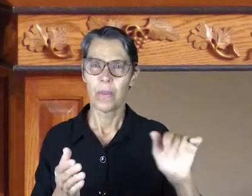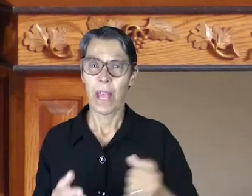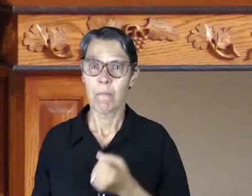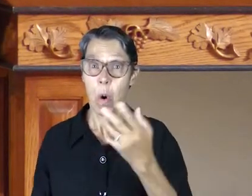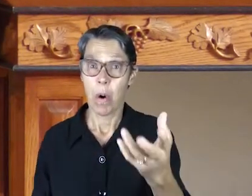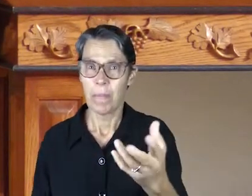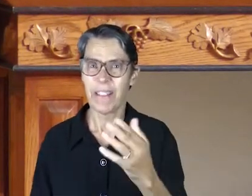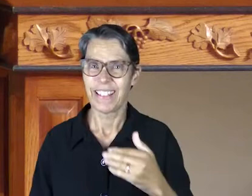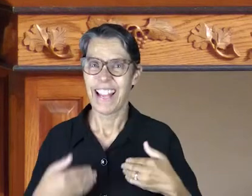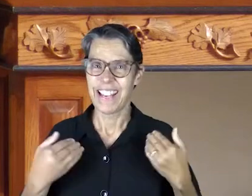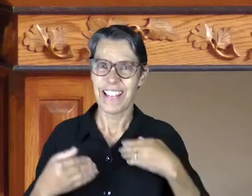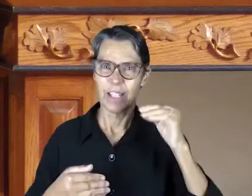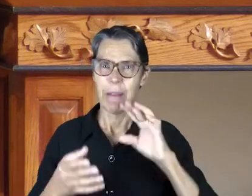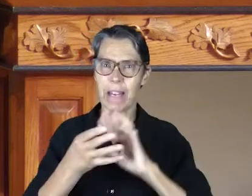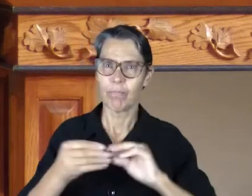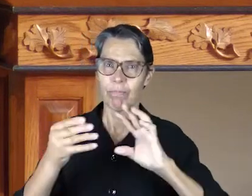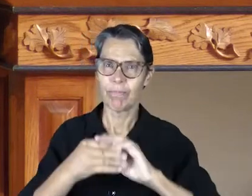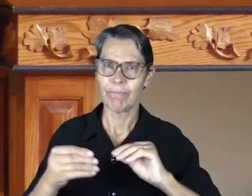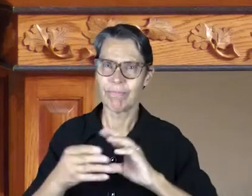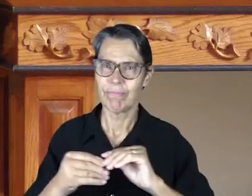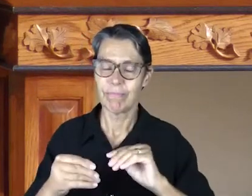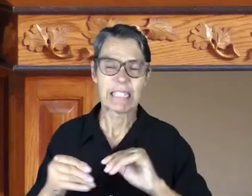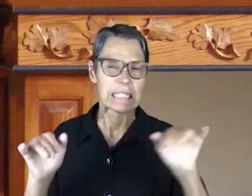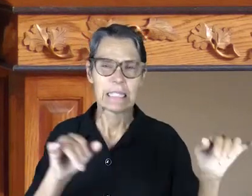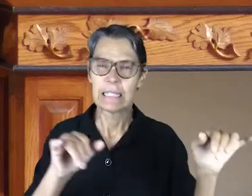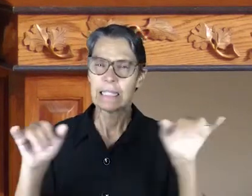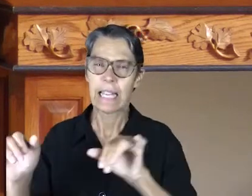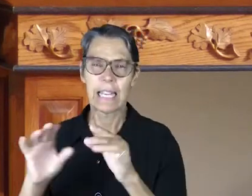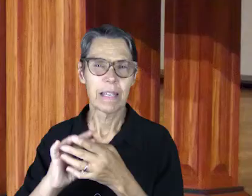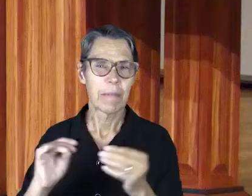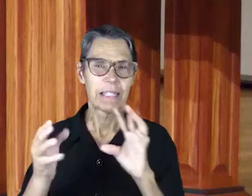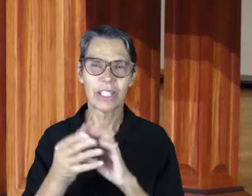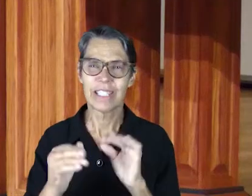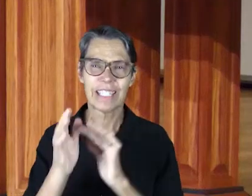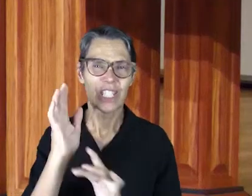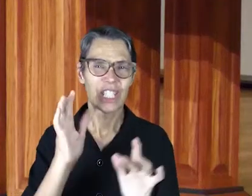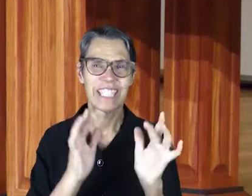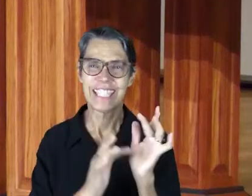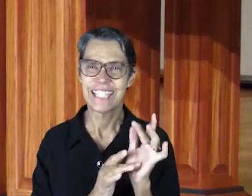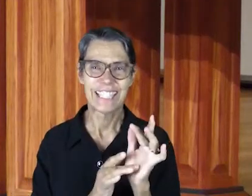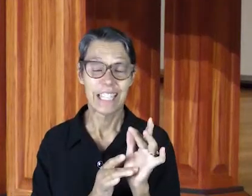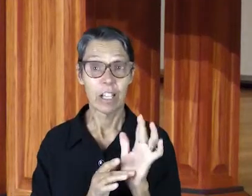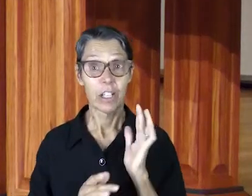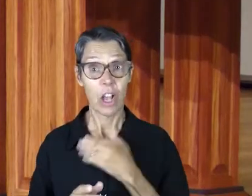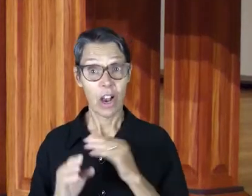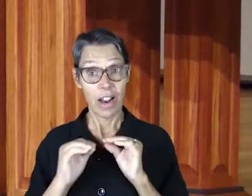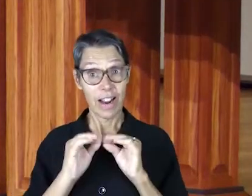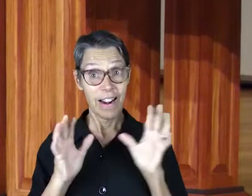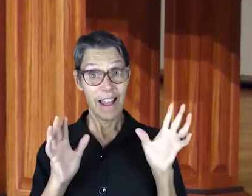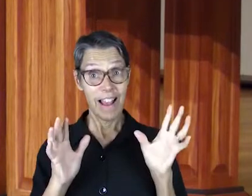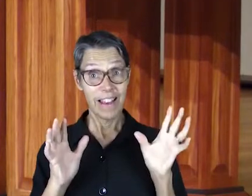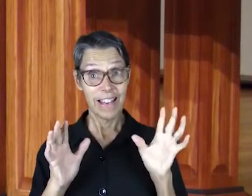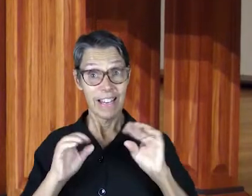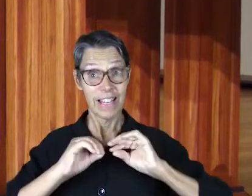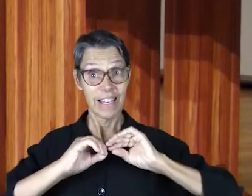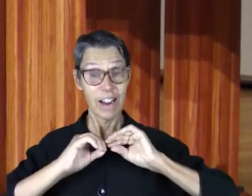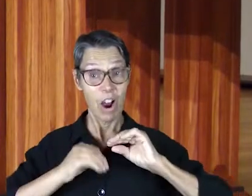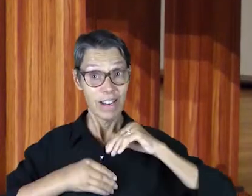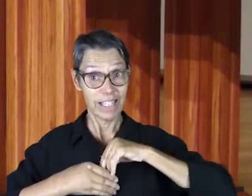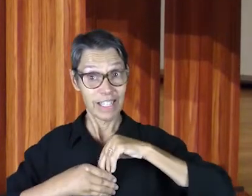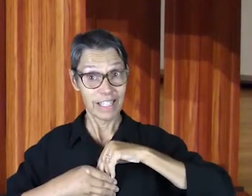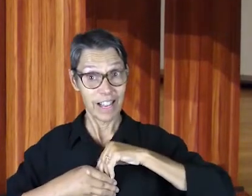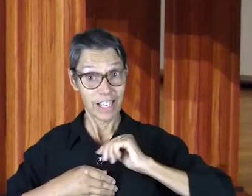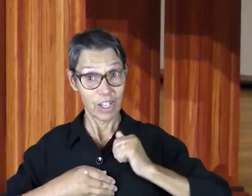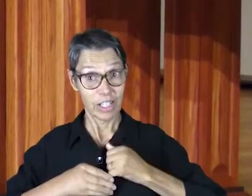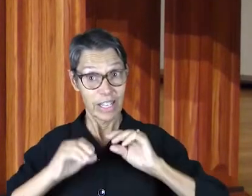message, in a different way, that Jesus is giving us: to let our light shine so that others might see our